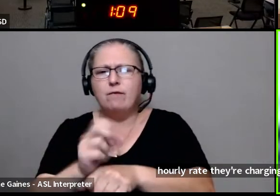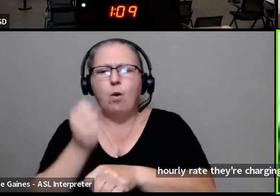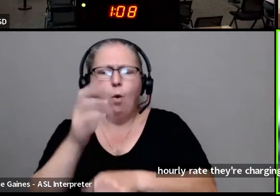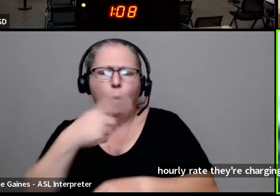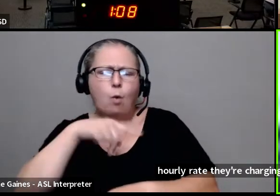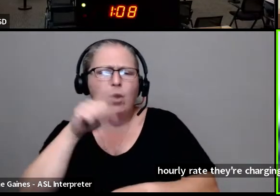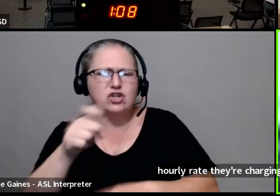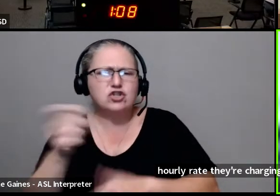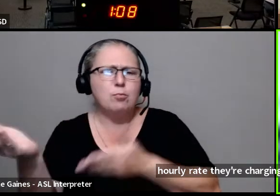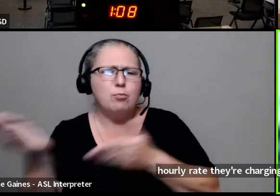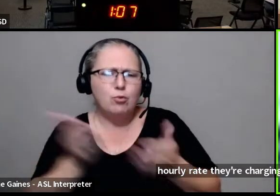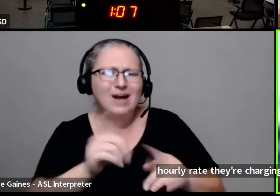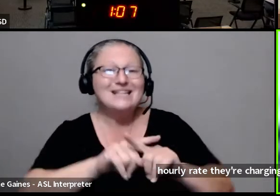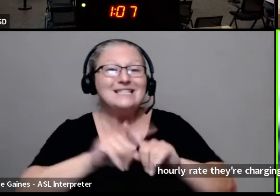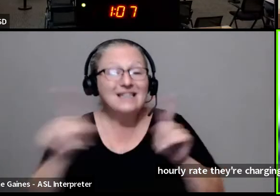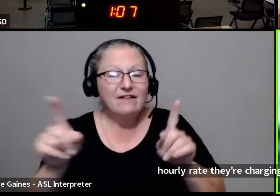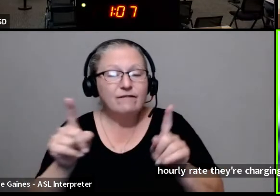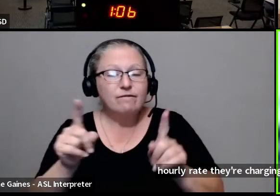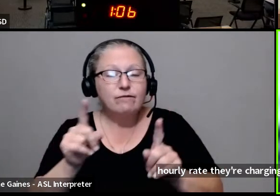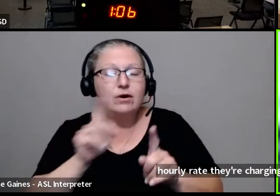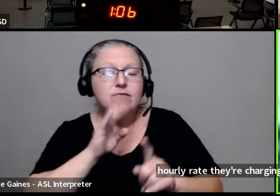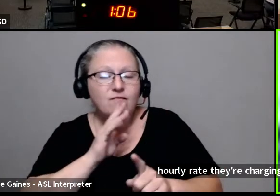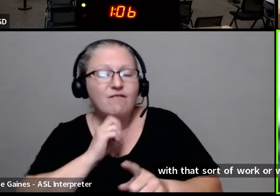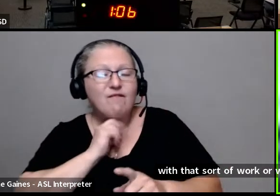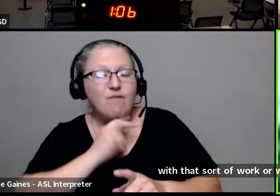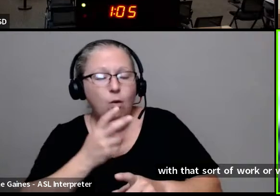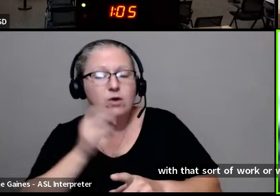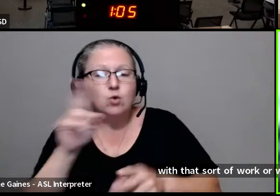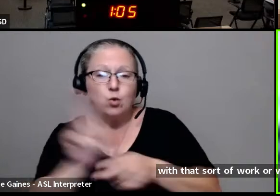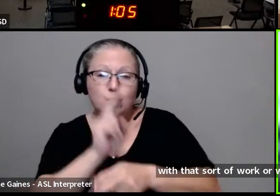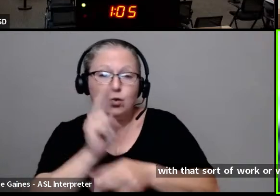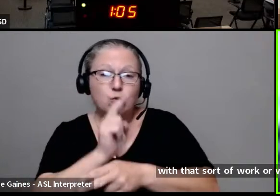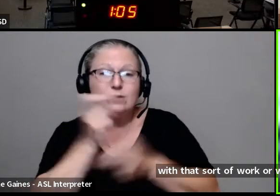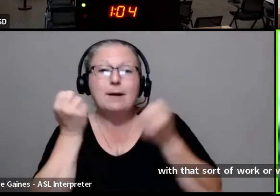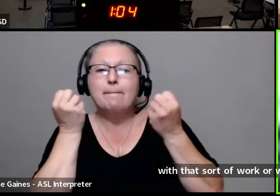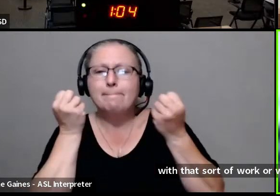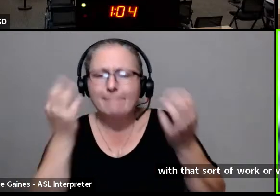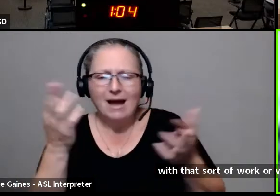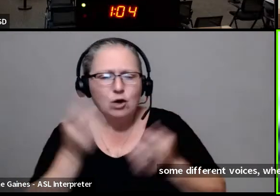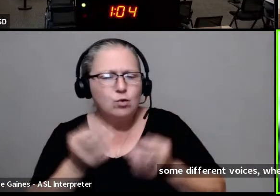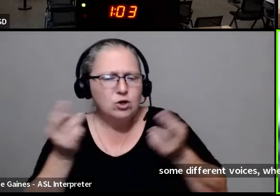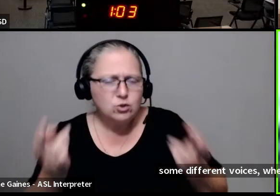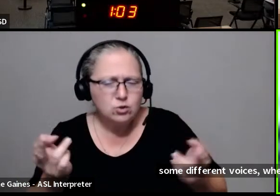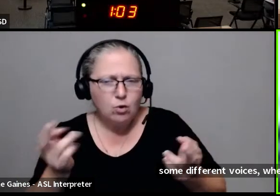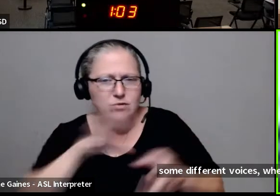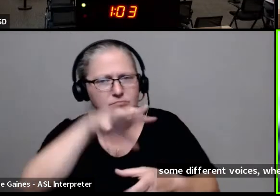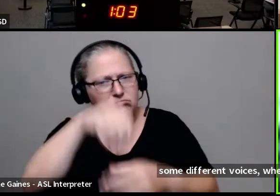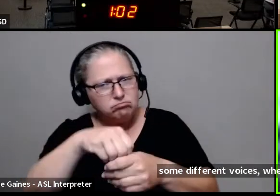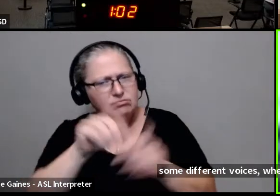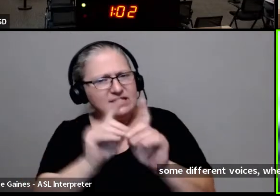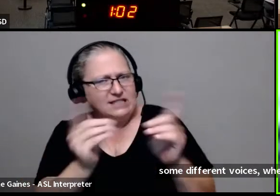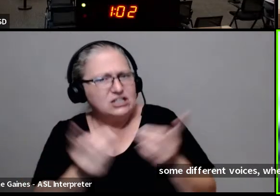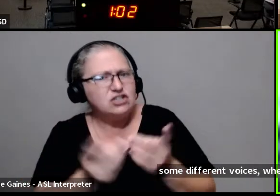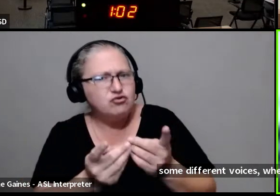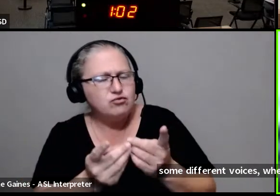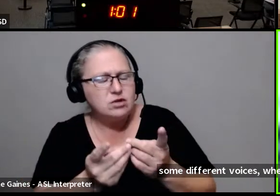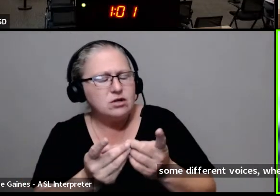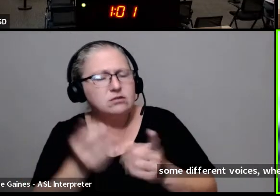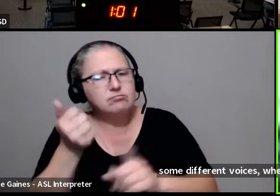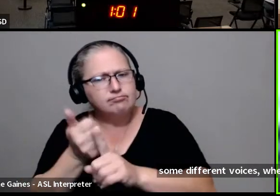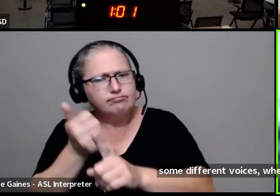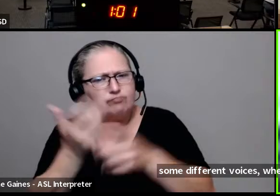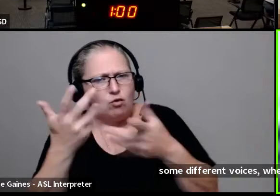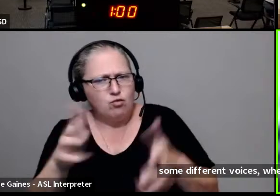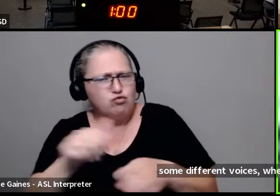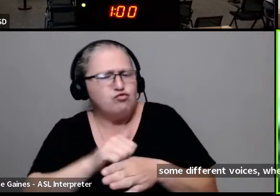should bring in some different voices, whether we should utilize the many resources within the district who have been trained